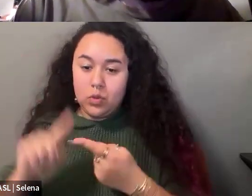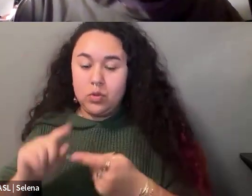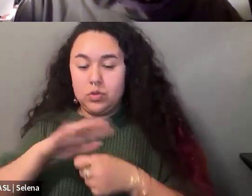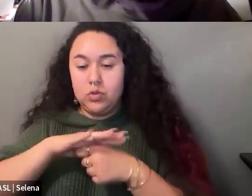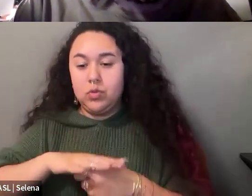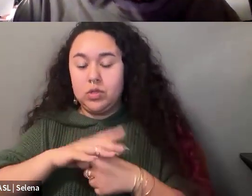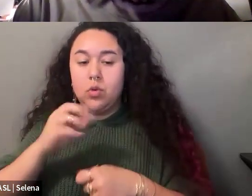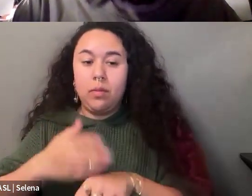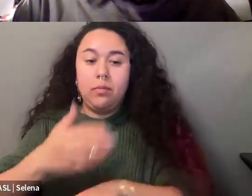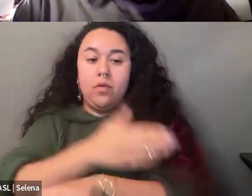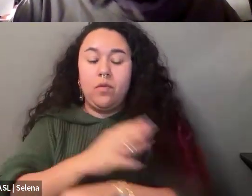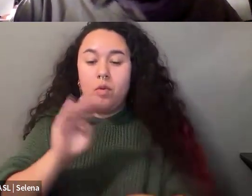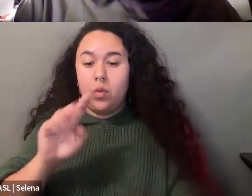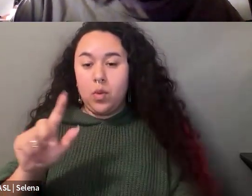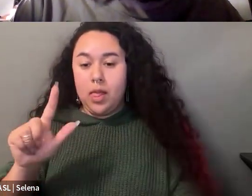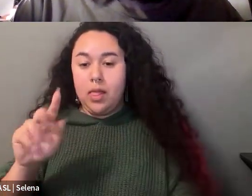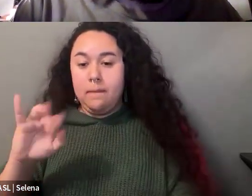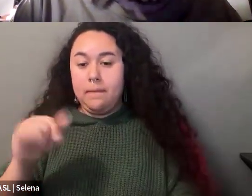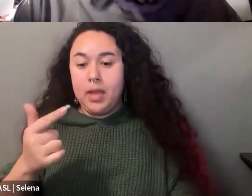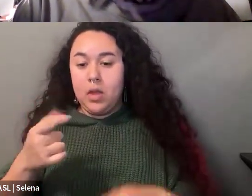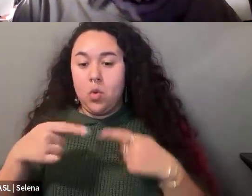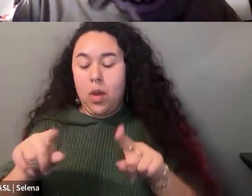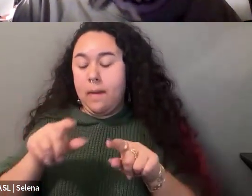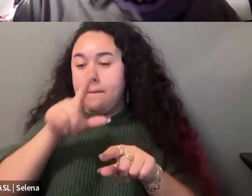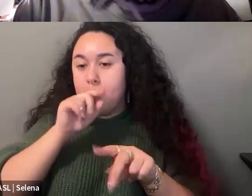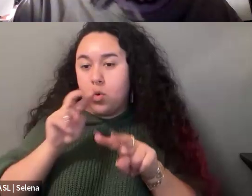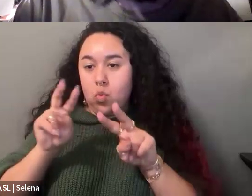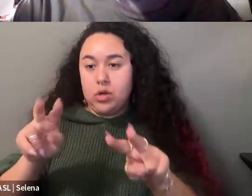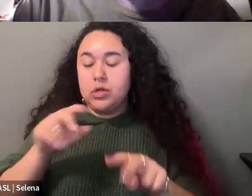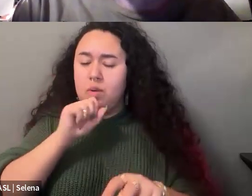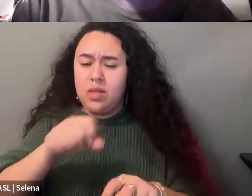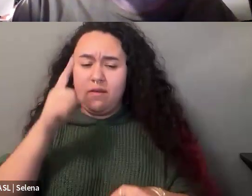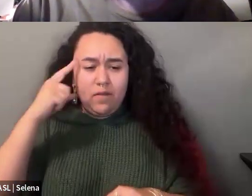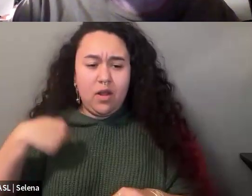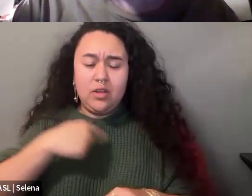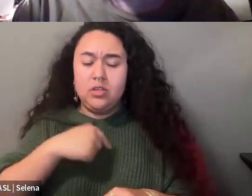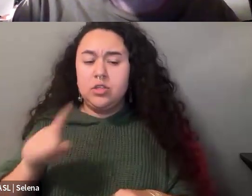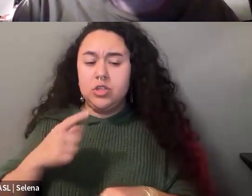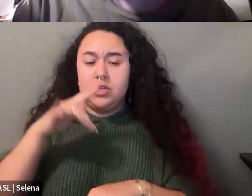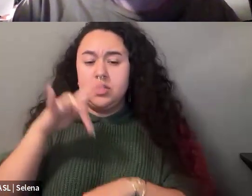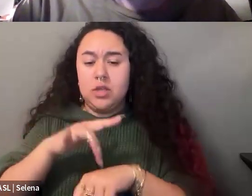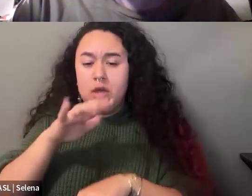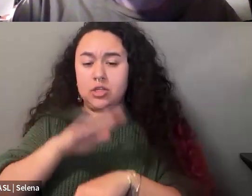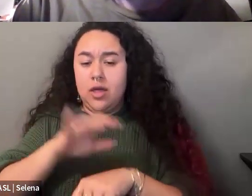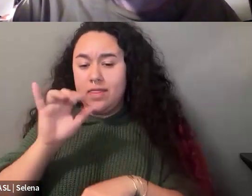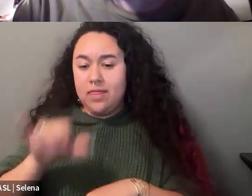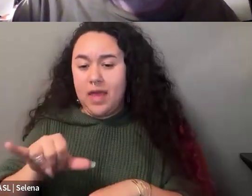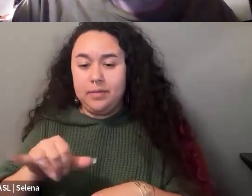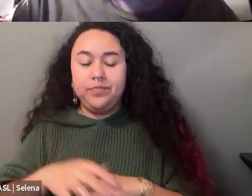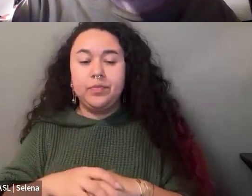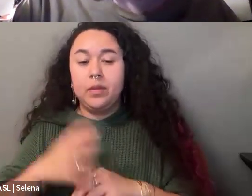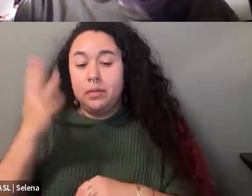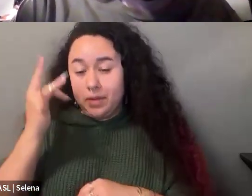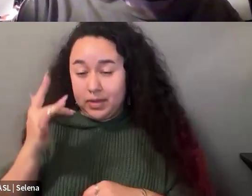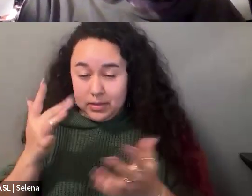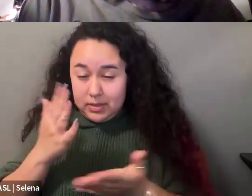or improves well-being while birding. And I'd love for us to just touch a little bit on that, because